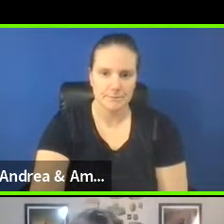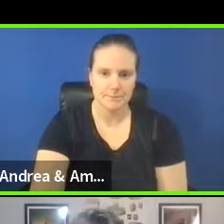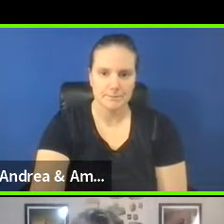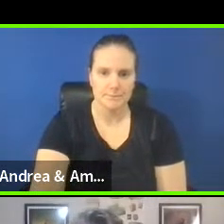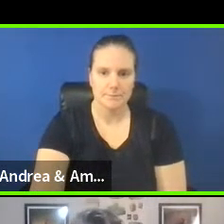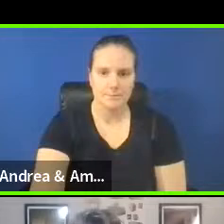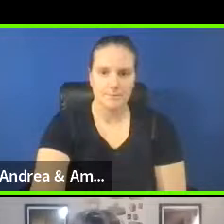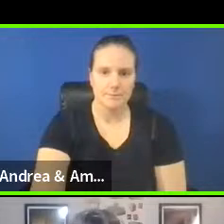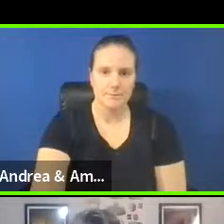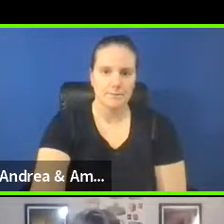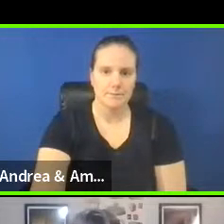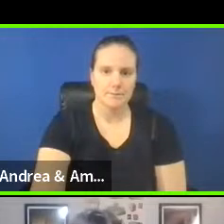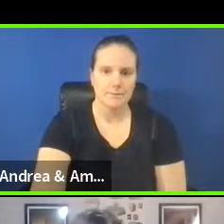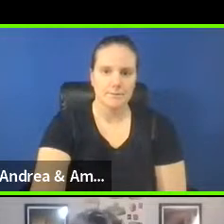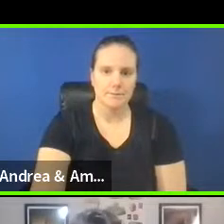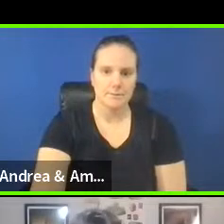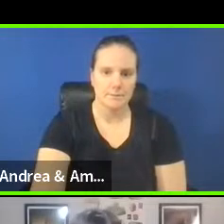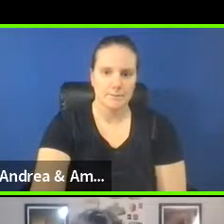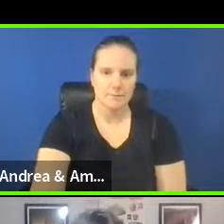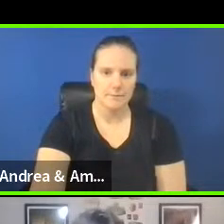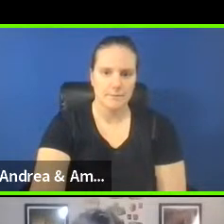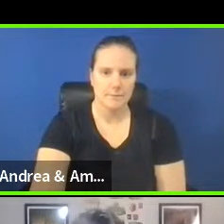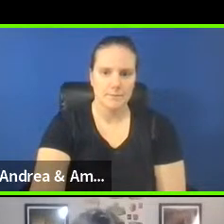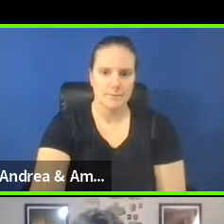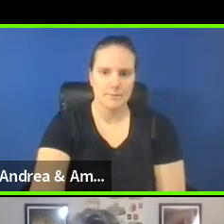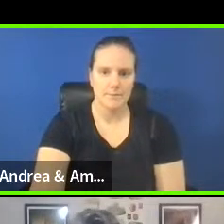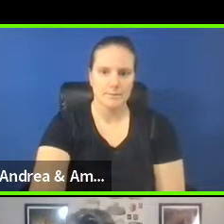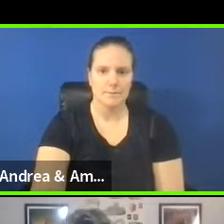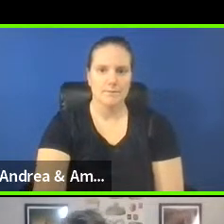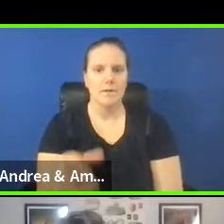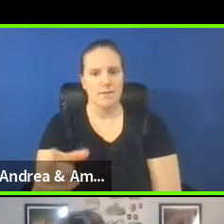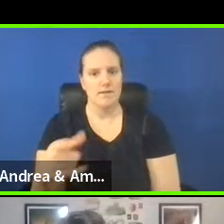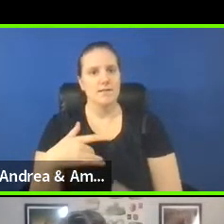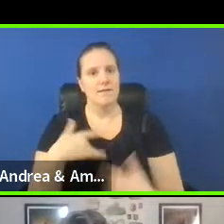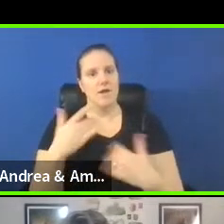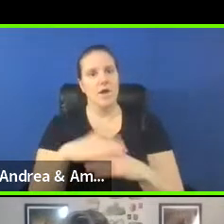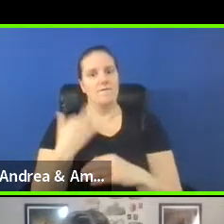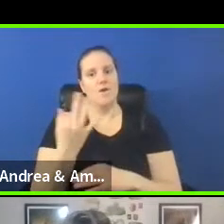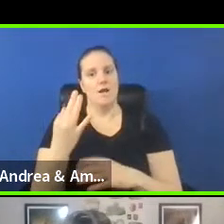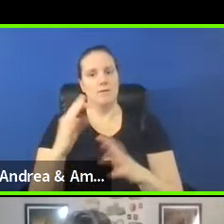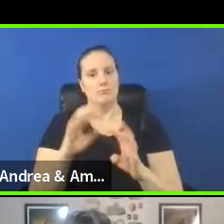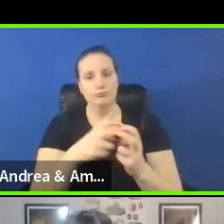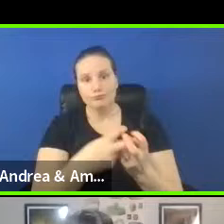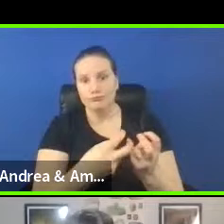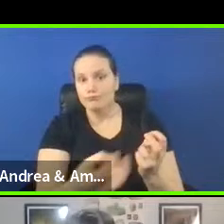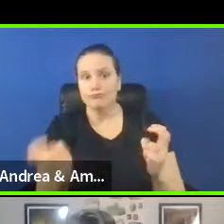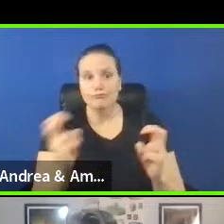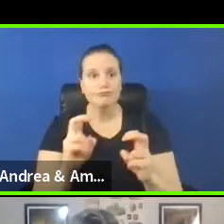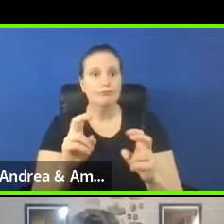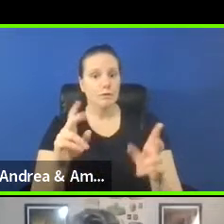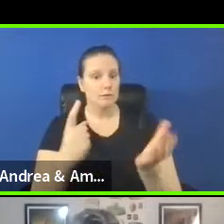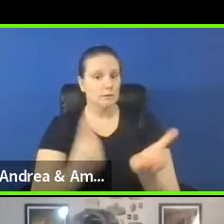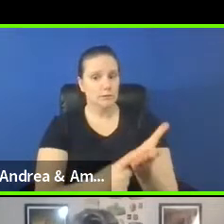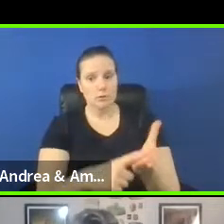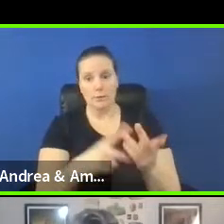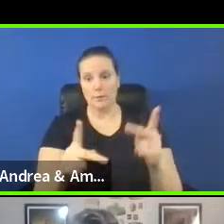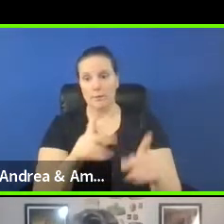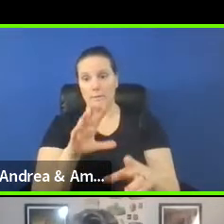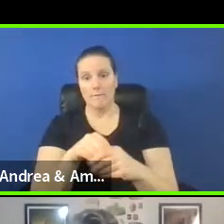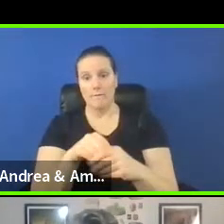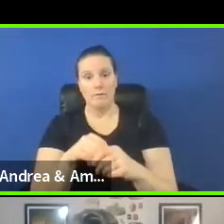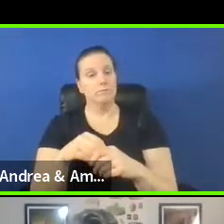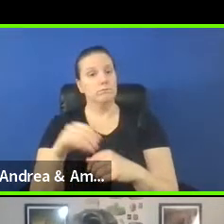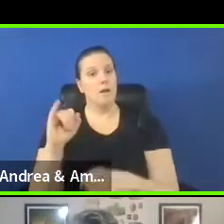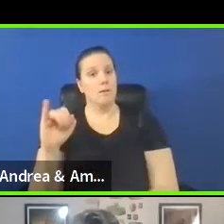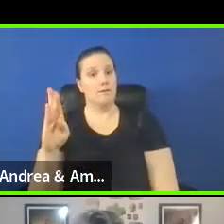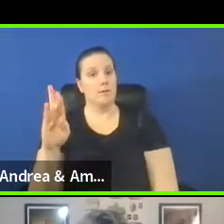Friday. It is a roundtable discussion featuring some of the people who are involved in the Interstate Bridge